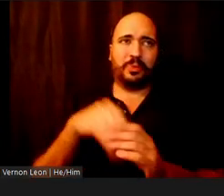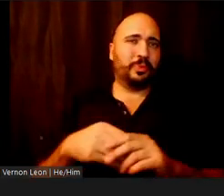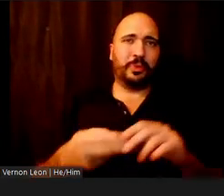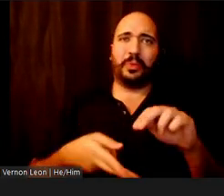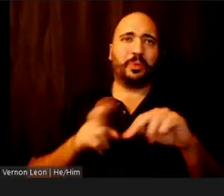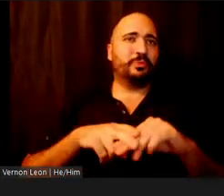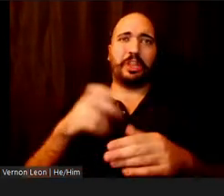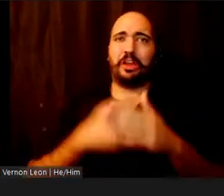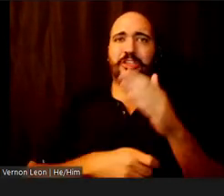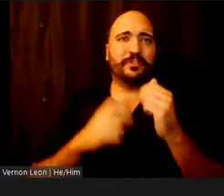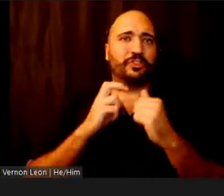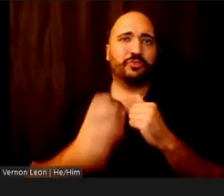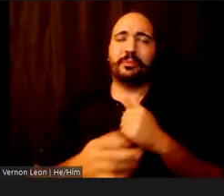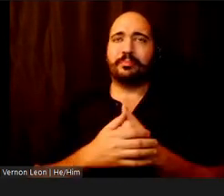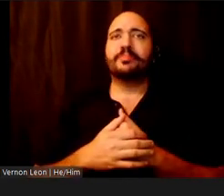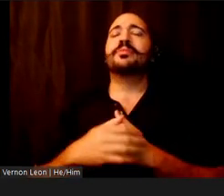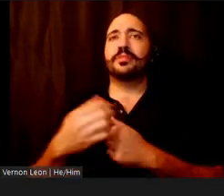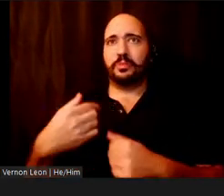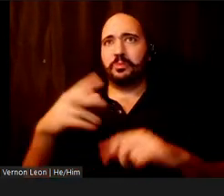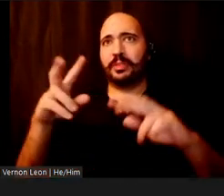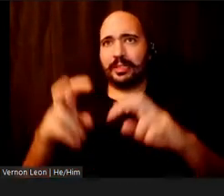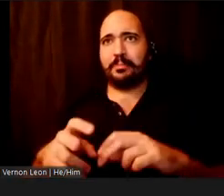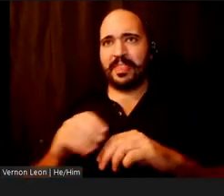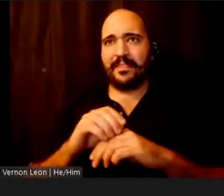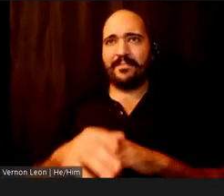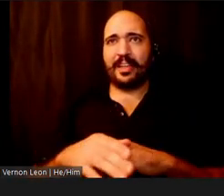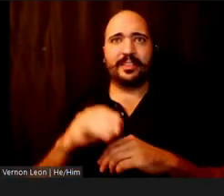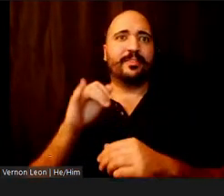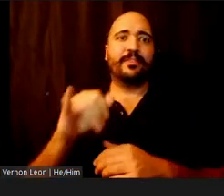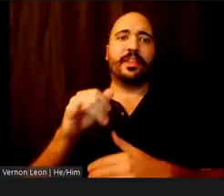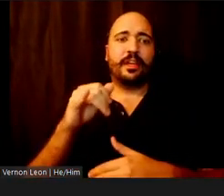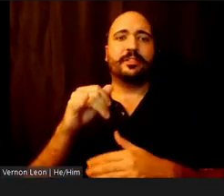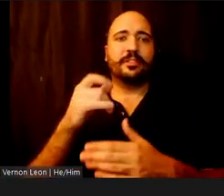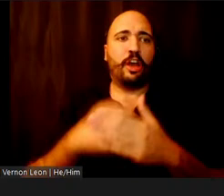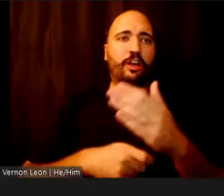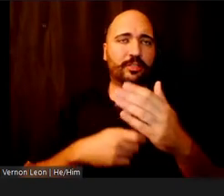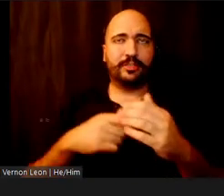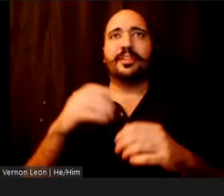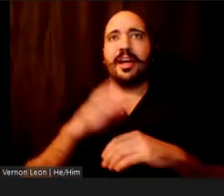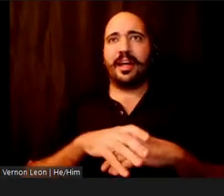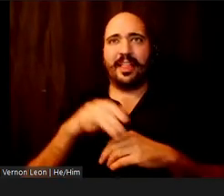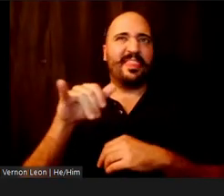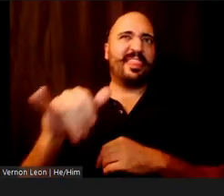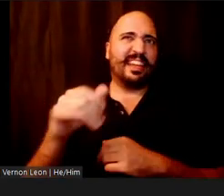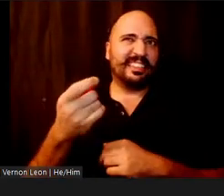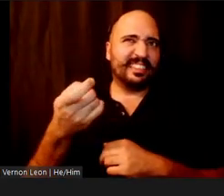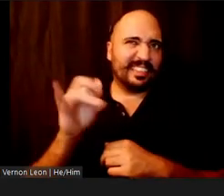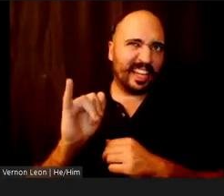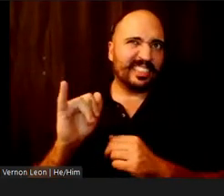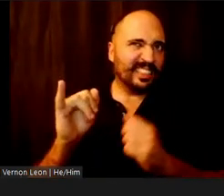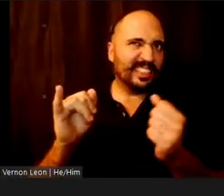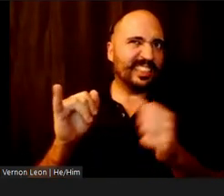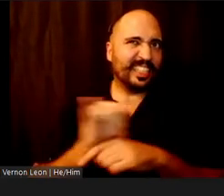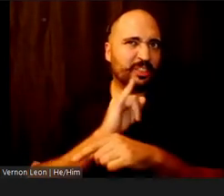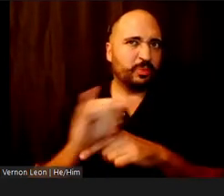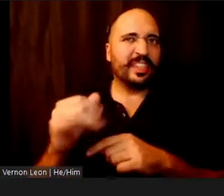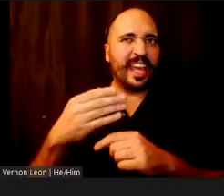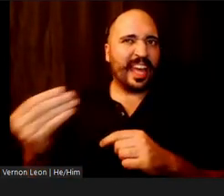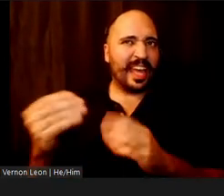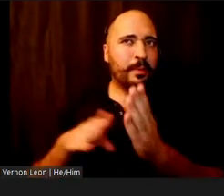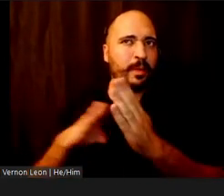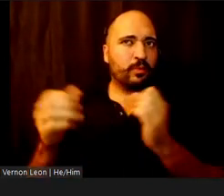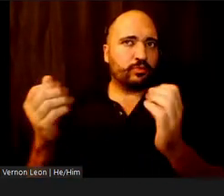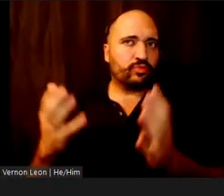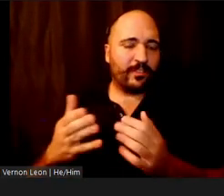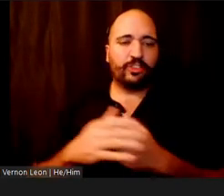their trip. We will examine the effect of the project on the taxi and for-hire vehicle industry and the result of the effect on minority drivers. With respect